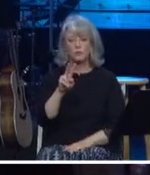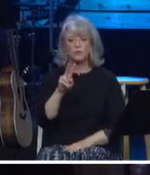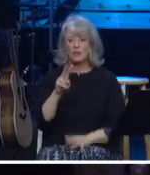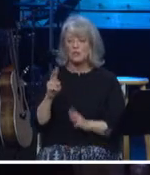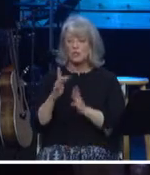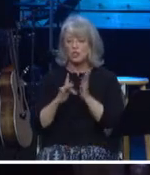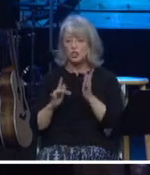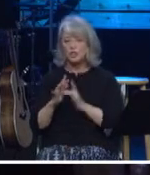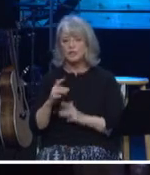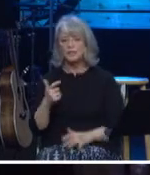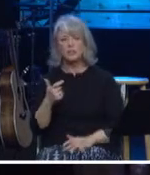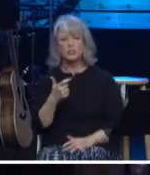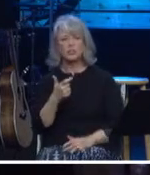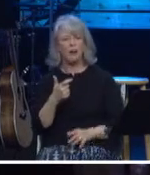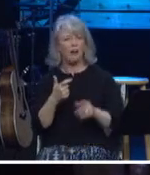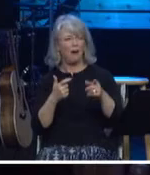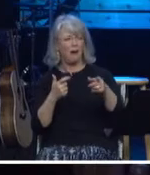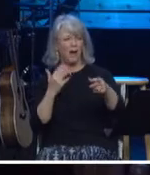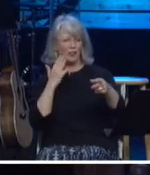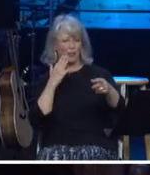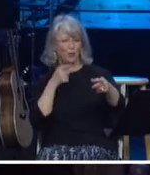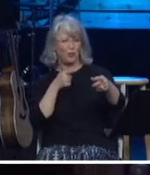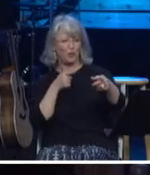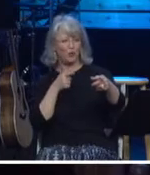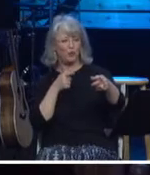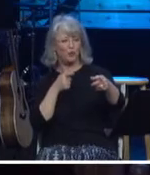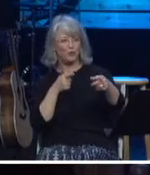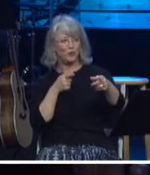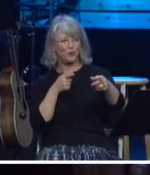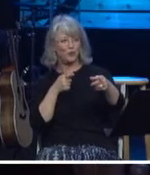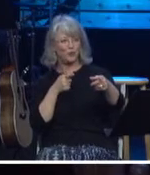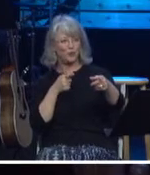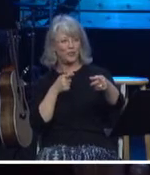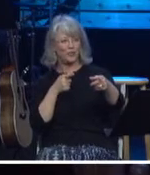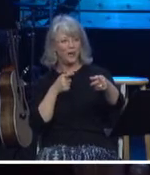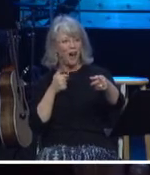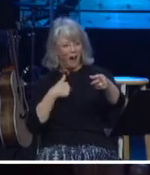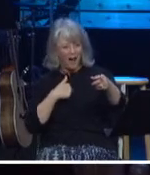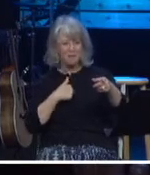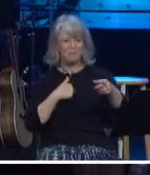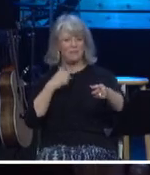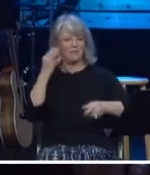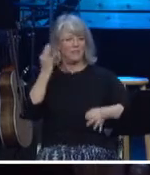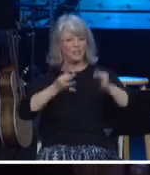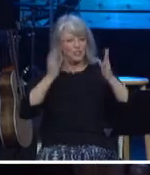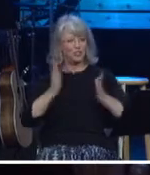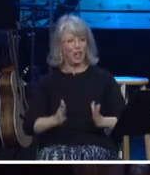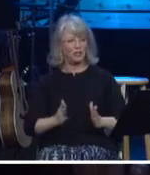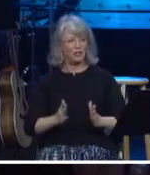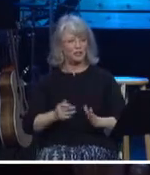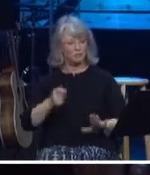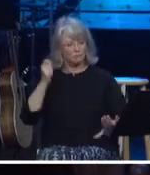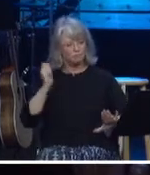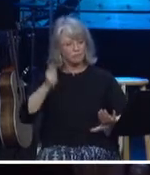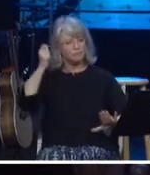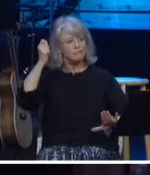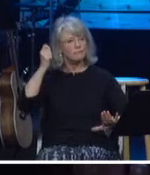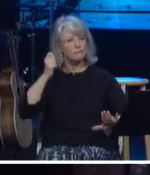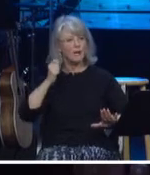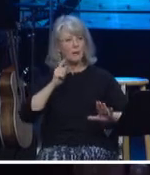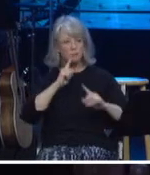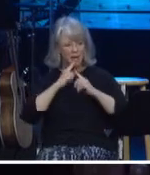42. Jesus looks out, he says, but I know you. I'm your judge. Here's my